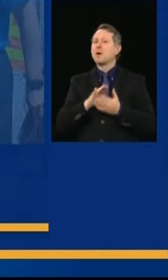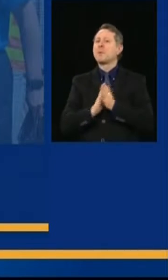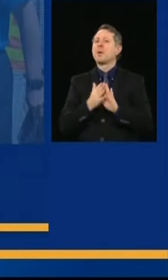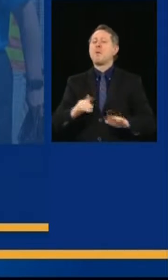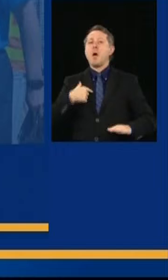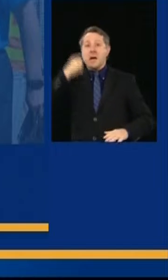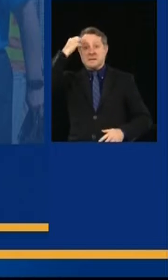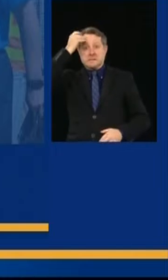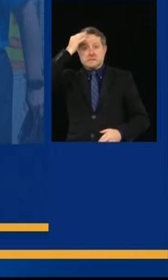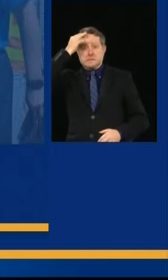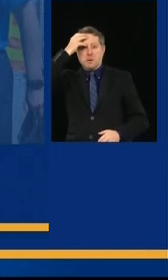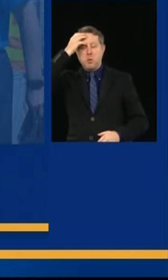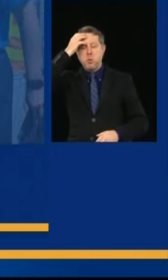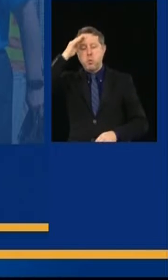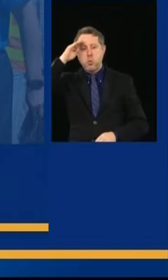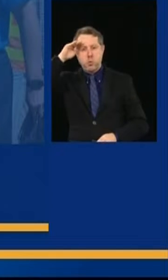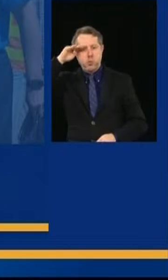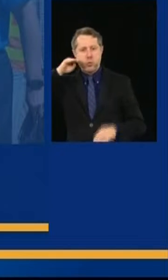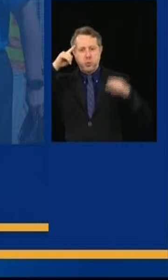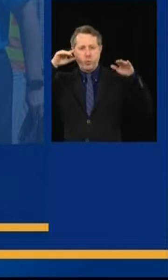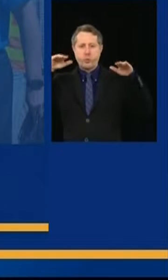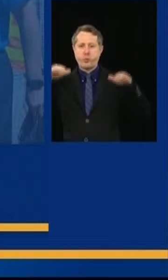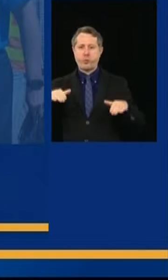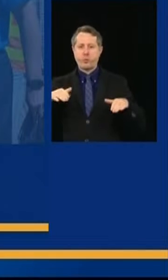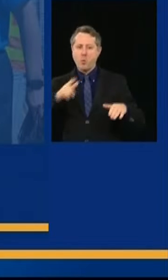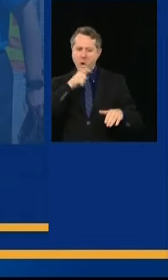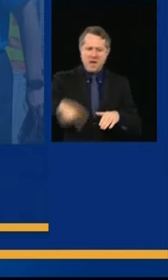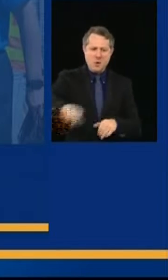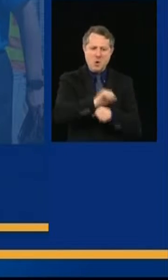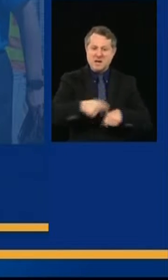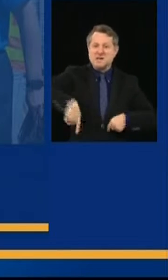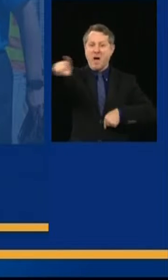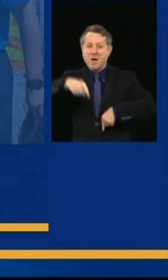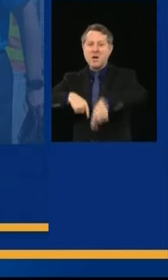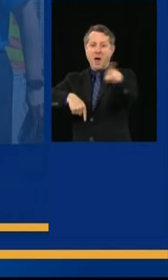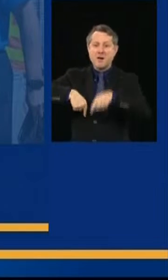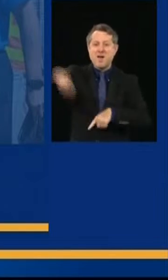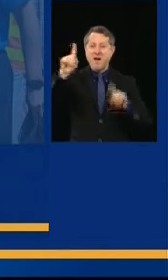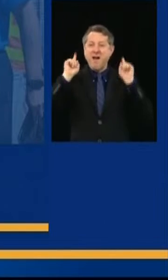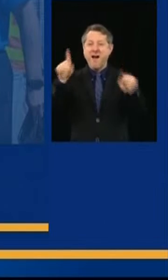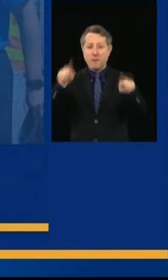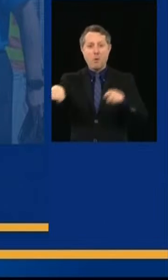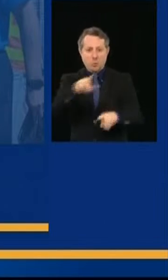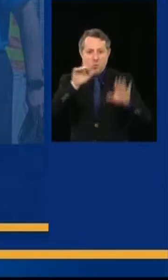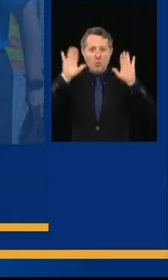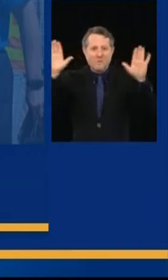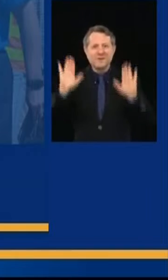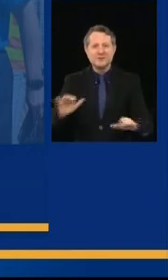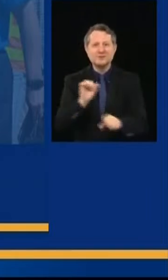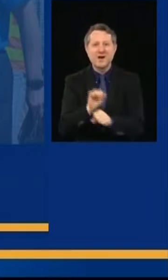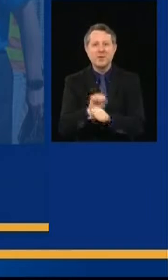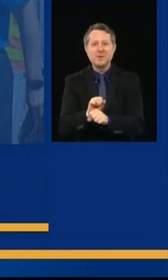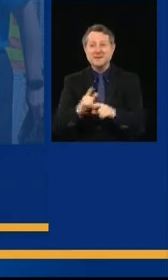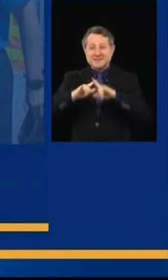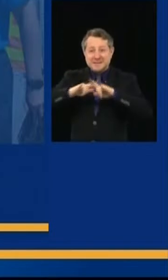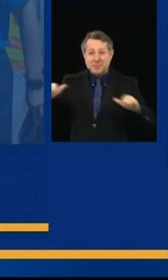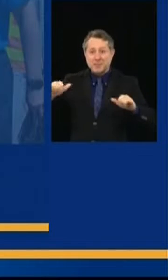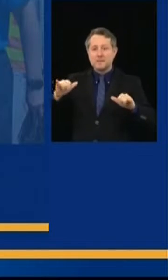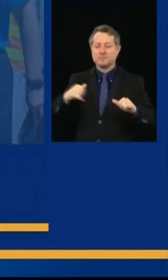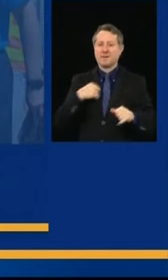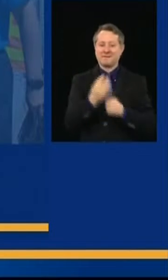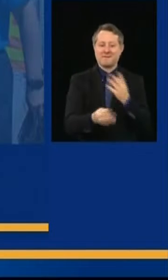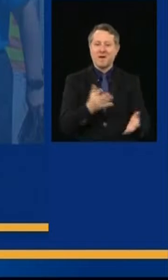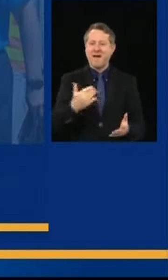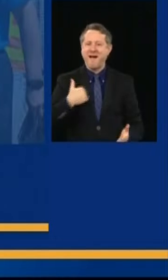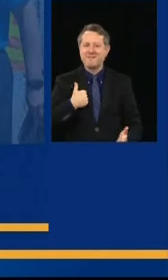essential workers were out there, they are doing fantastic work for us, and we've made sure that they were protected